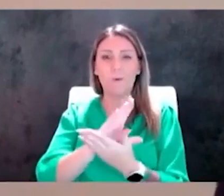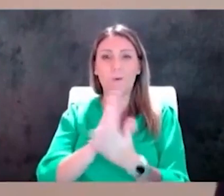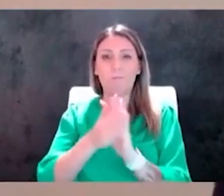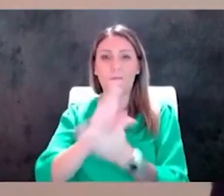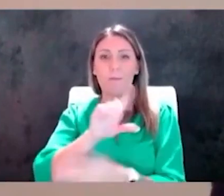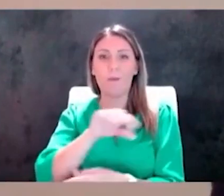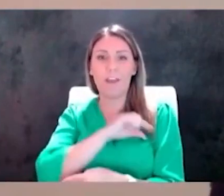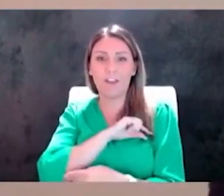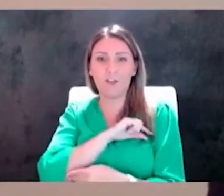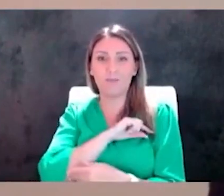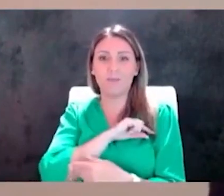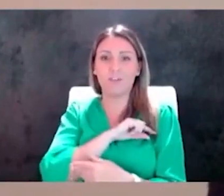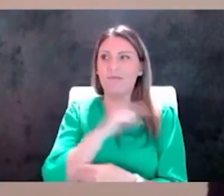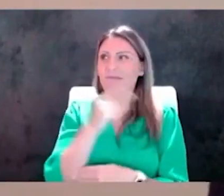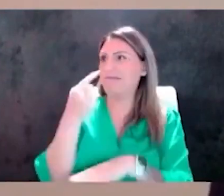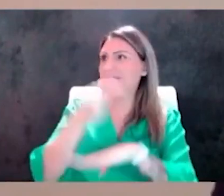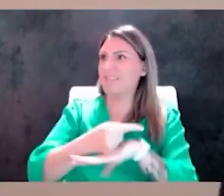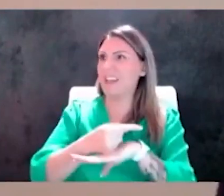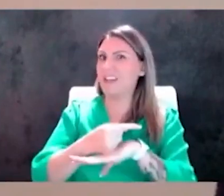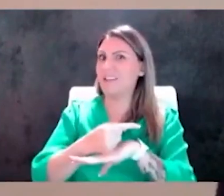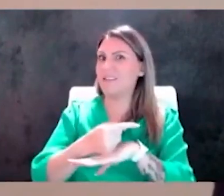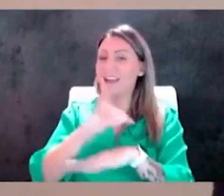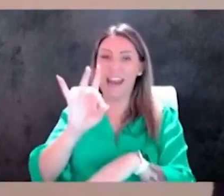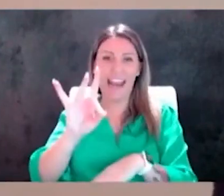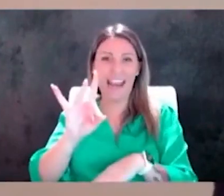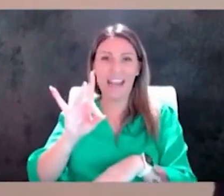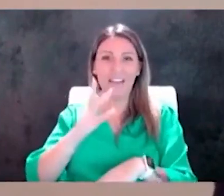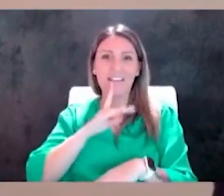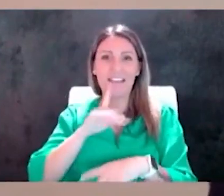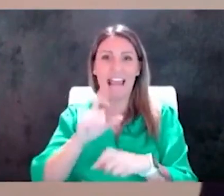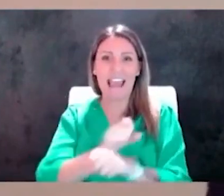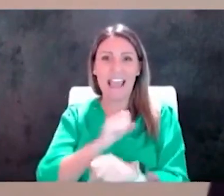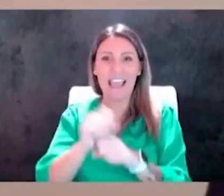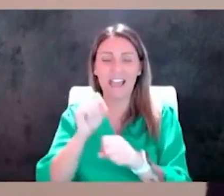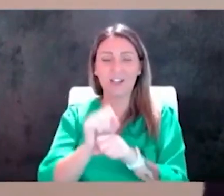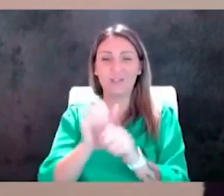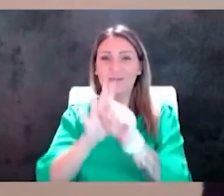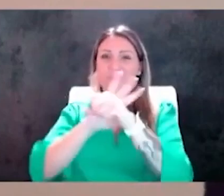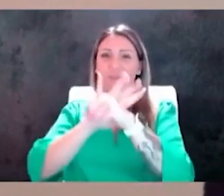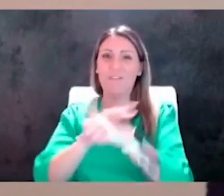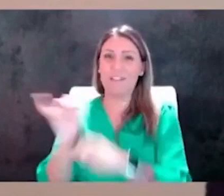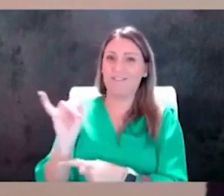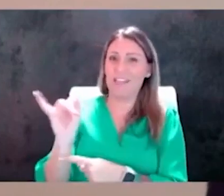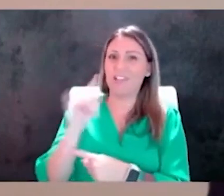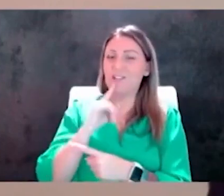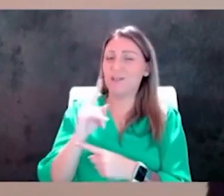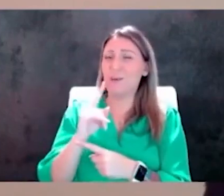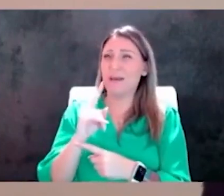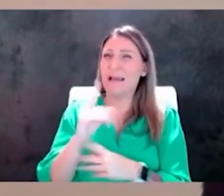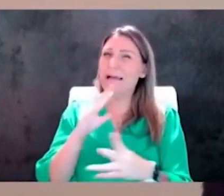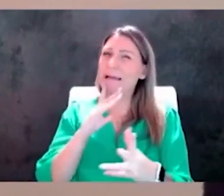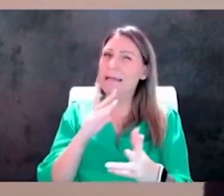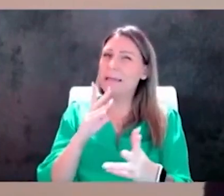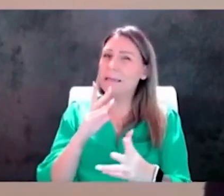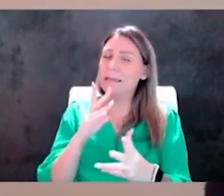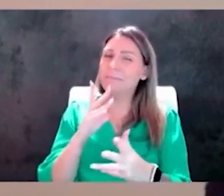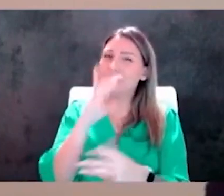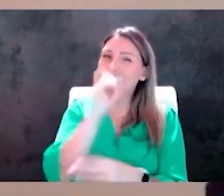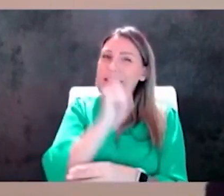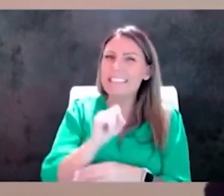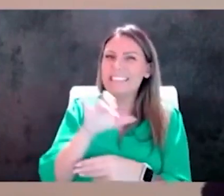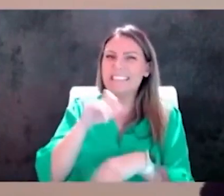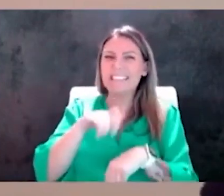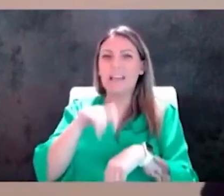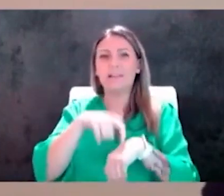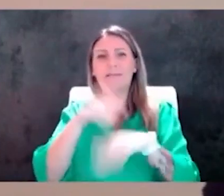on day 8 of my actual COVID infection. So I just barely missed my window. And